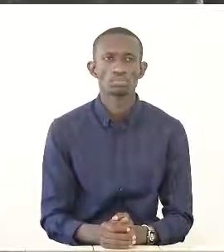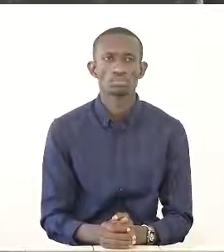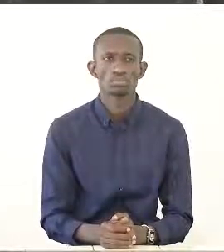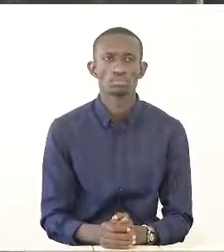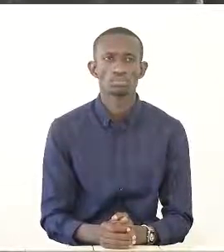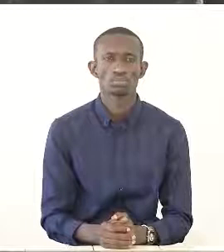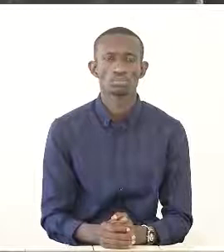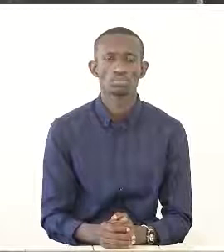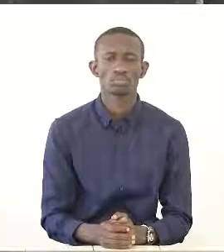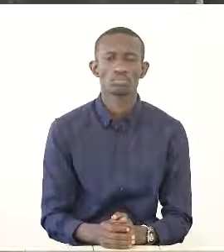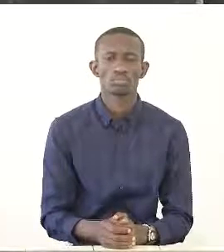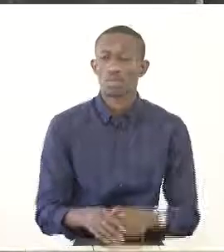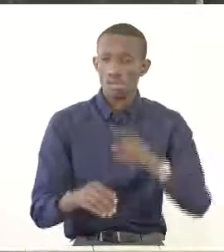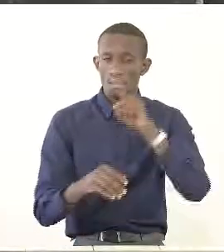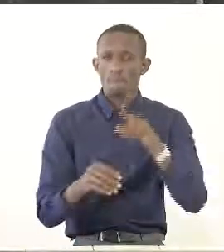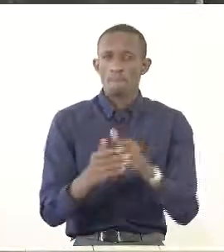integral of